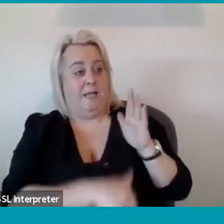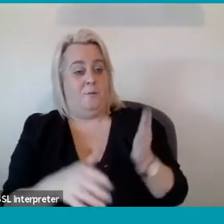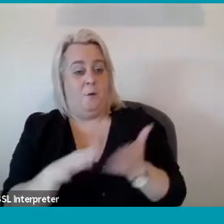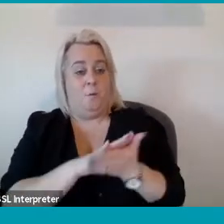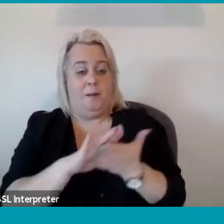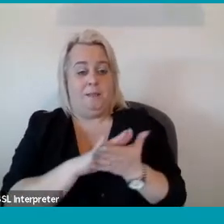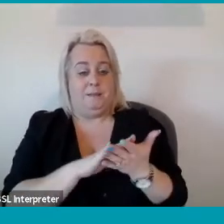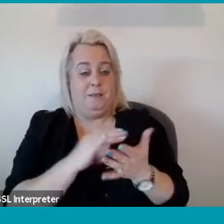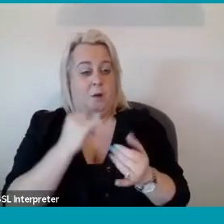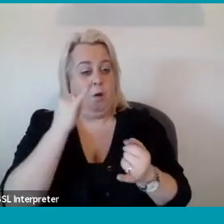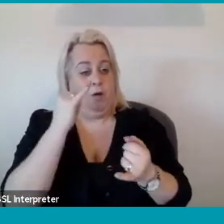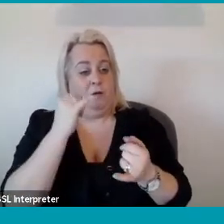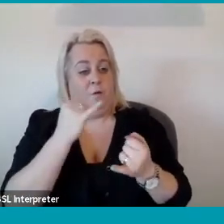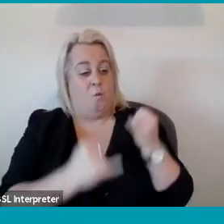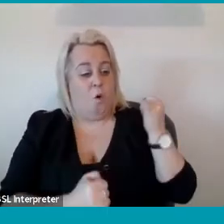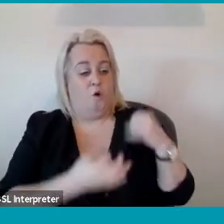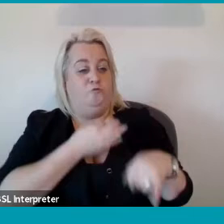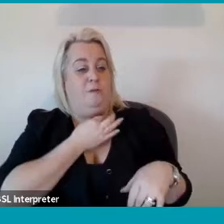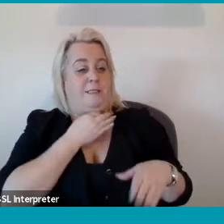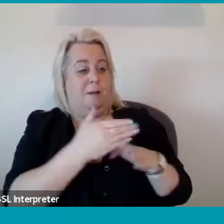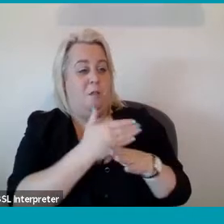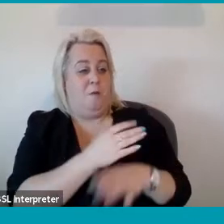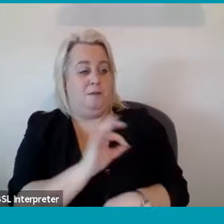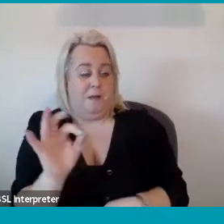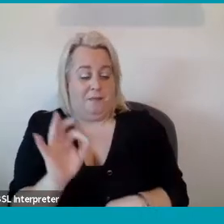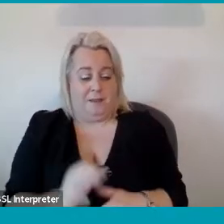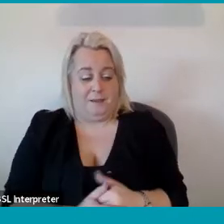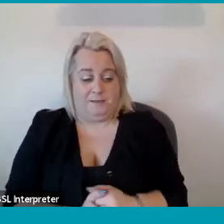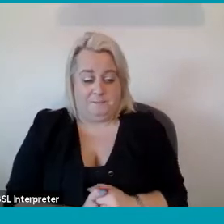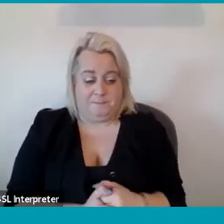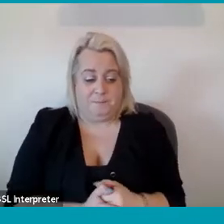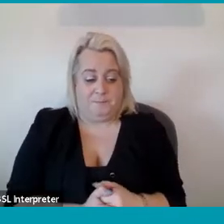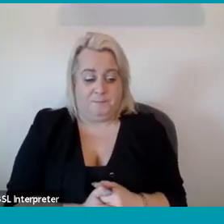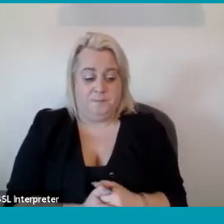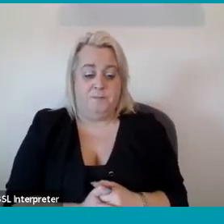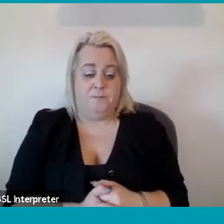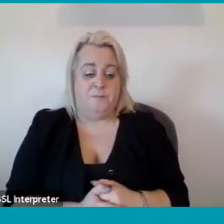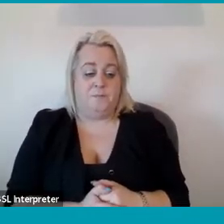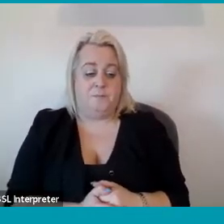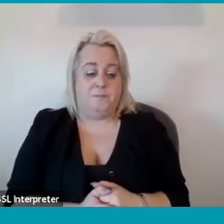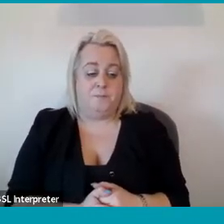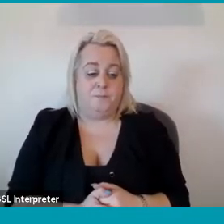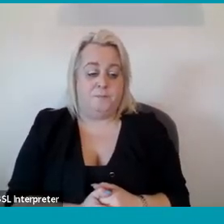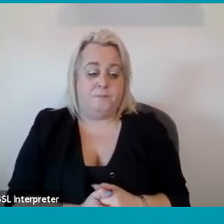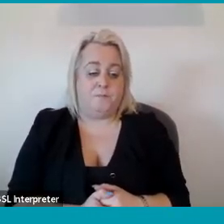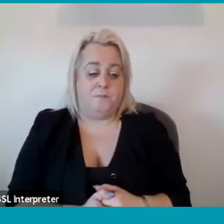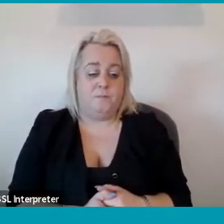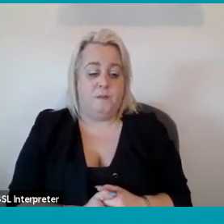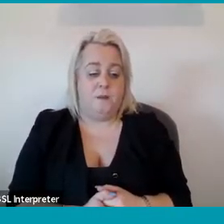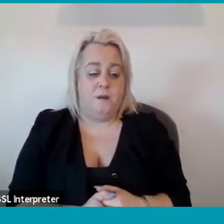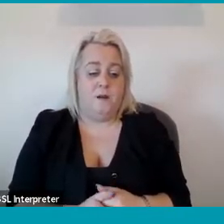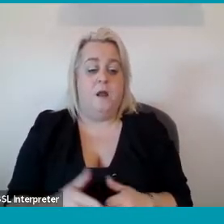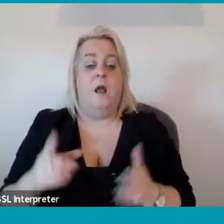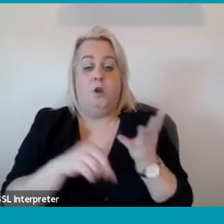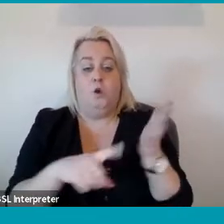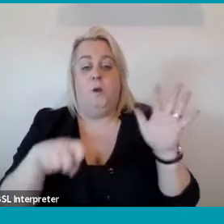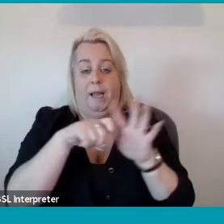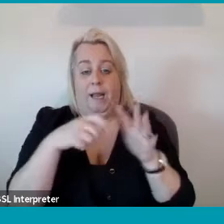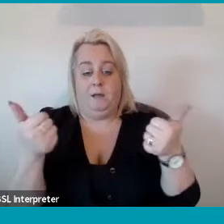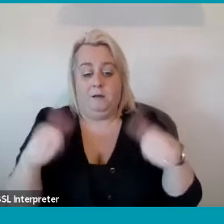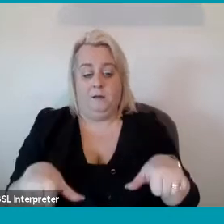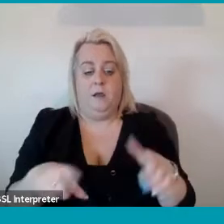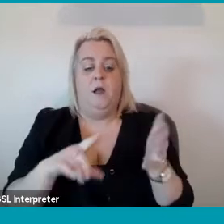disabled. So, okay, it's 30% in the UK. What do you think it might be in the States,